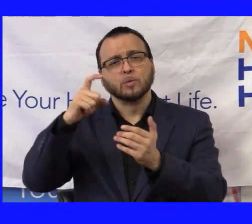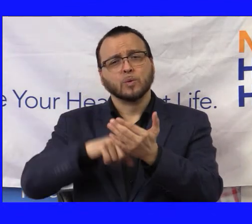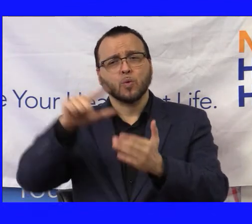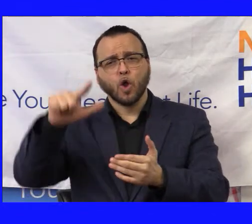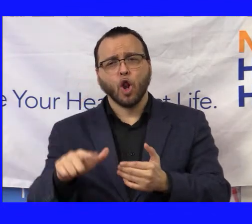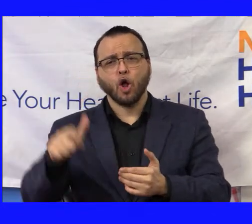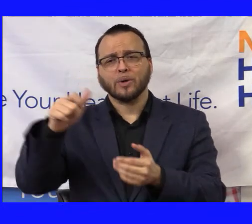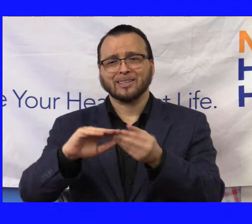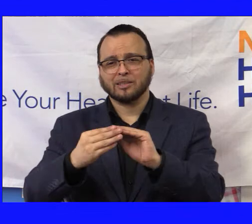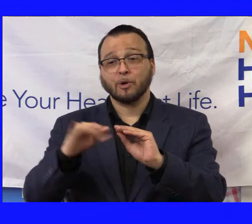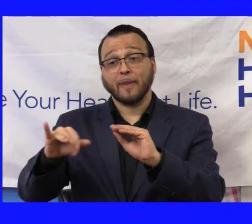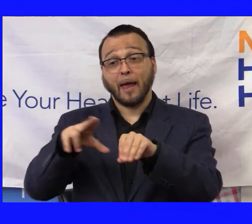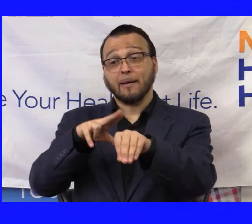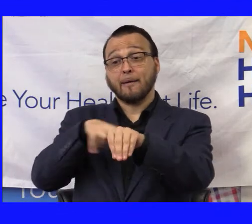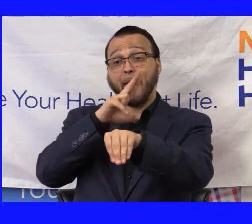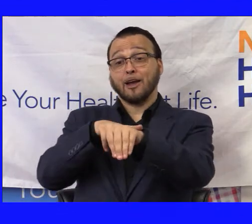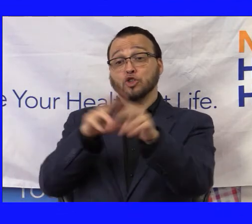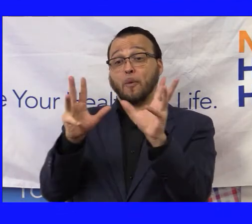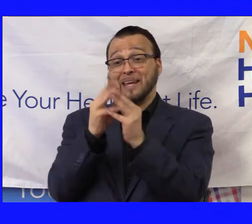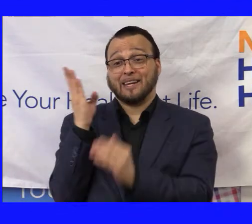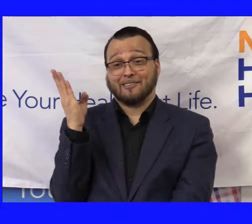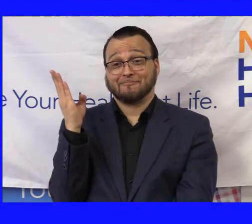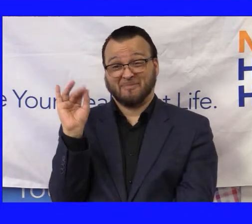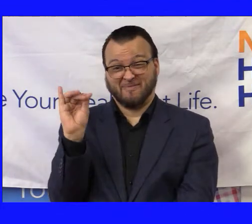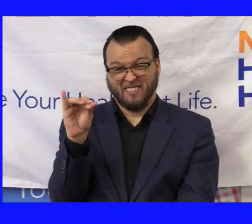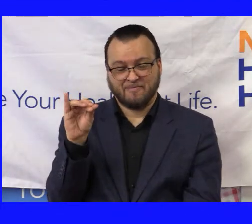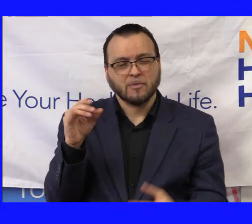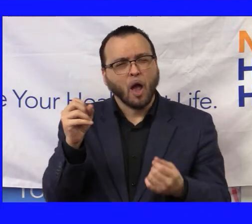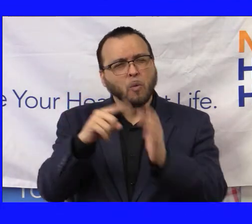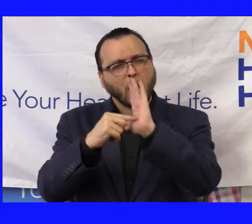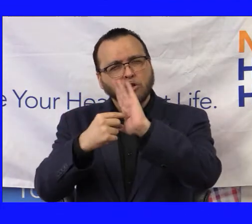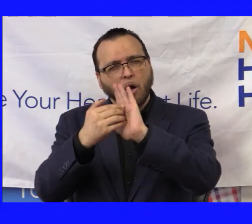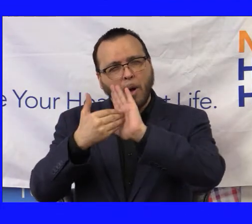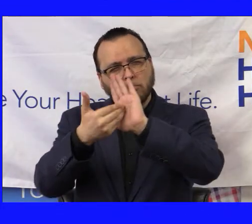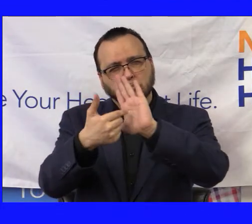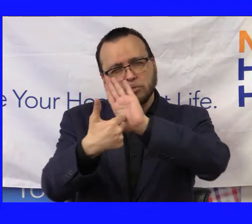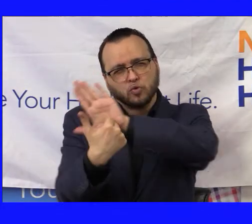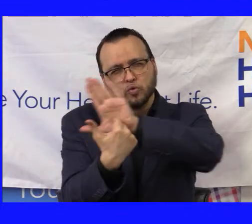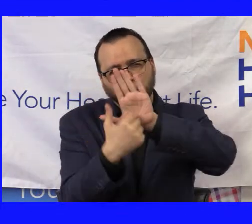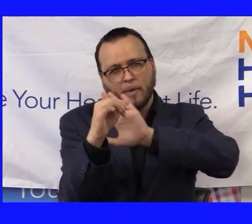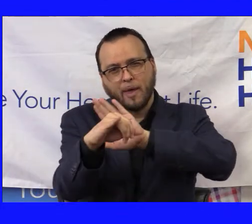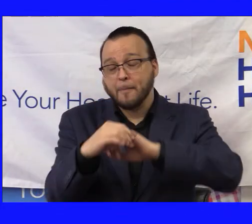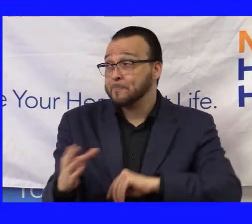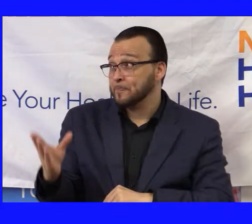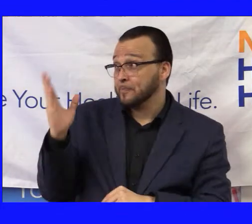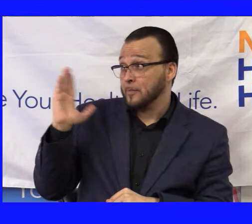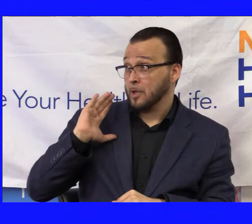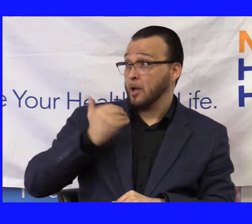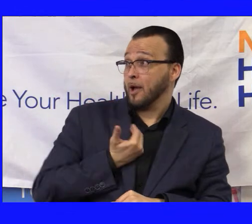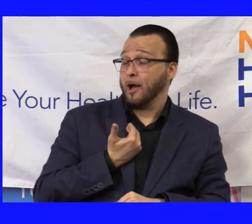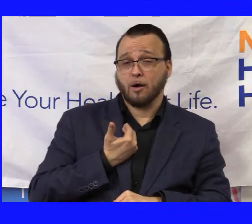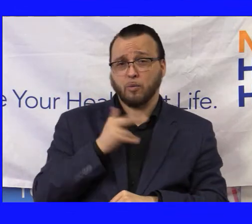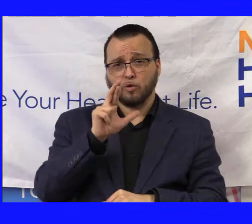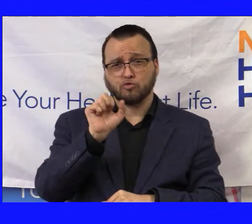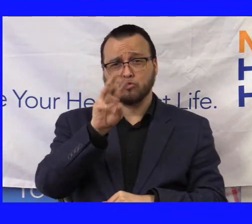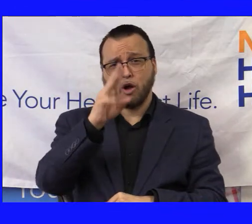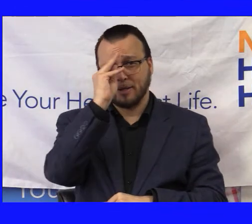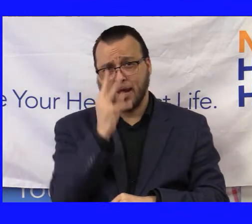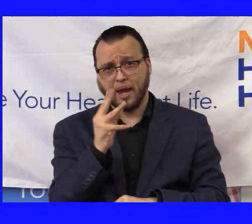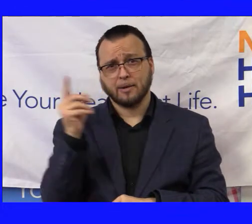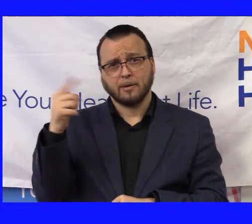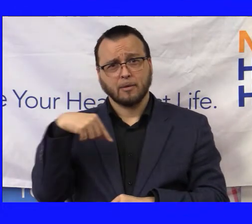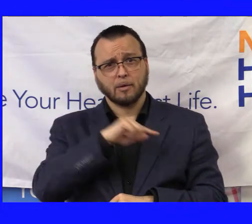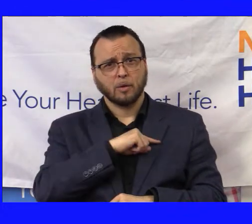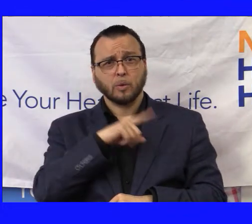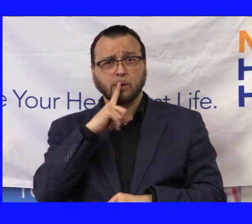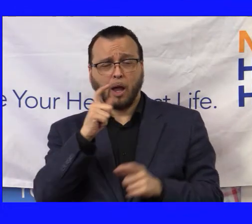those are actually at the national median. So I want to start by pointing that out. This is our uncut data. We cut this data many